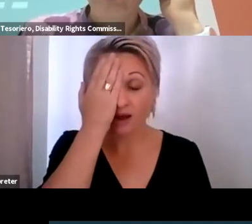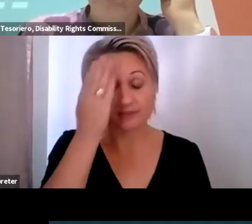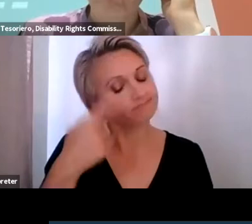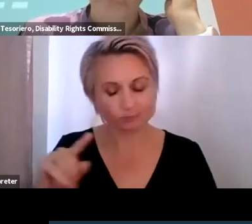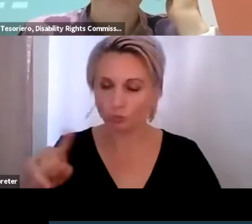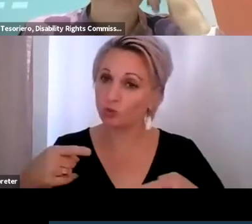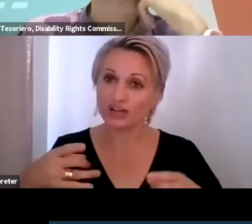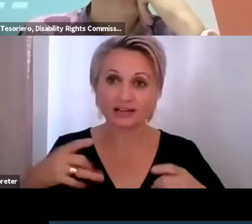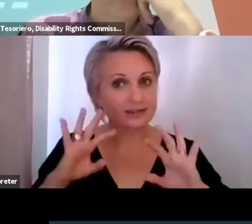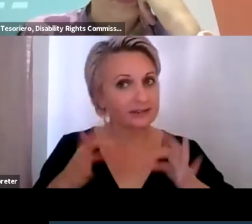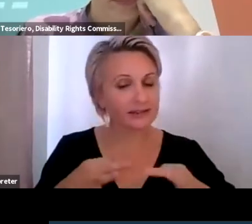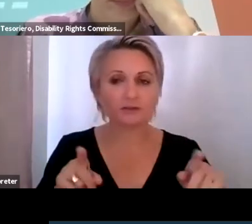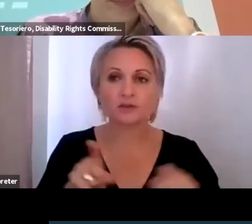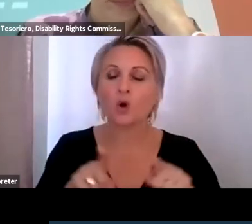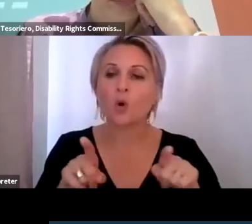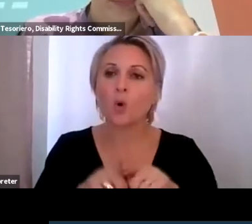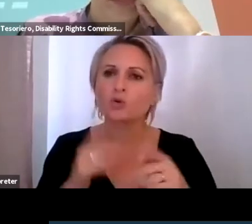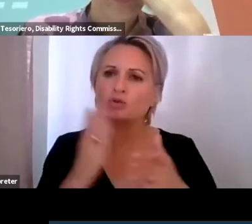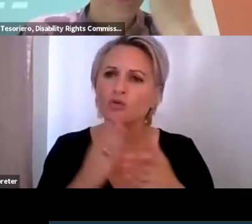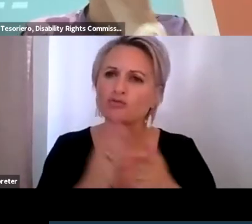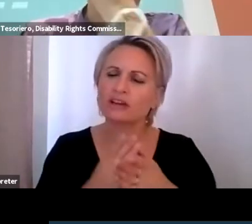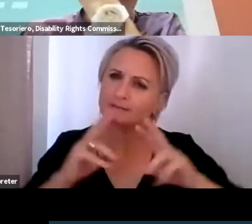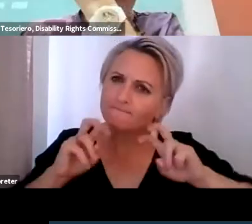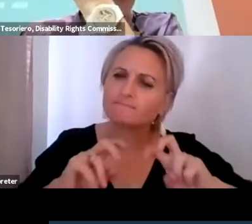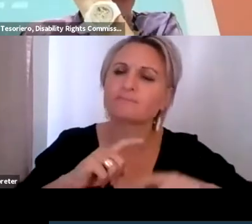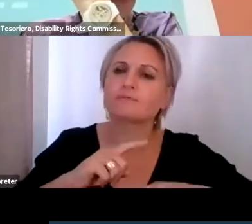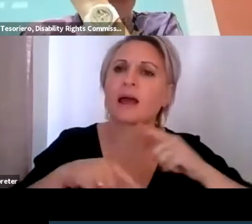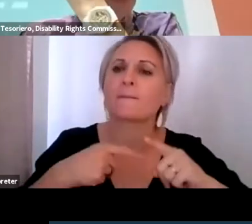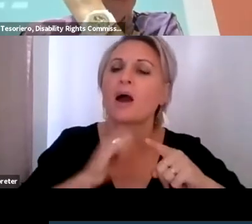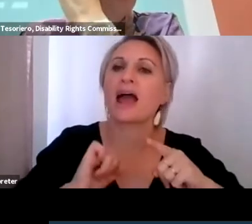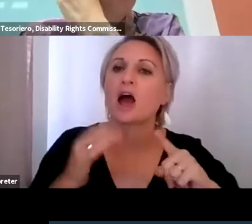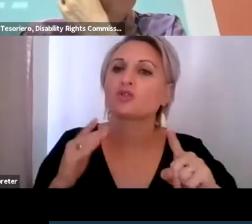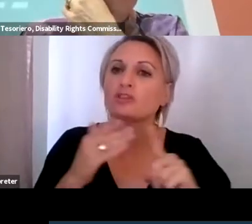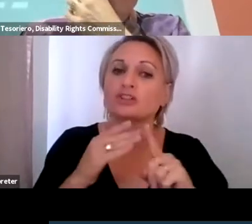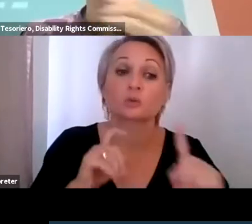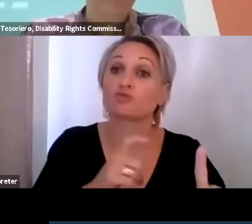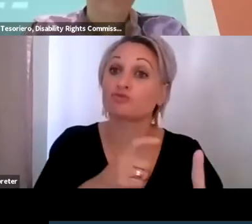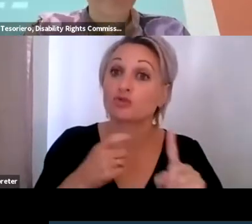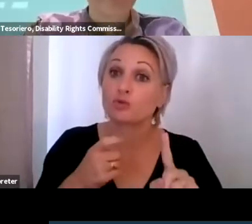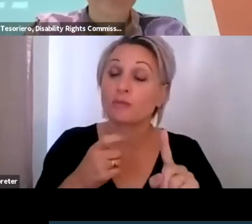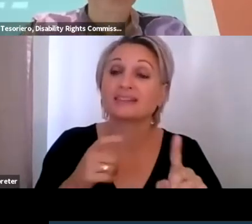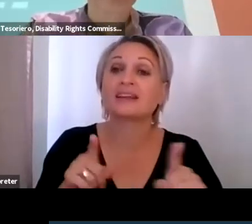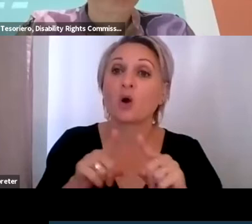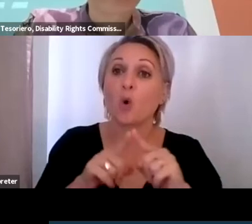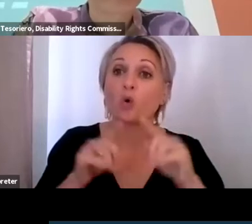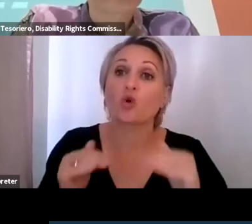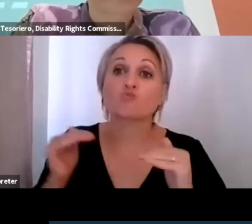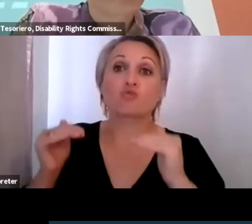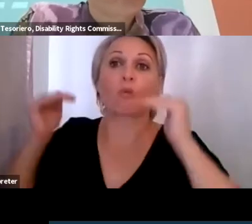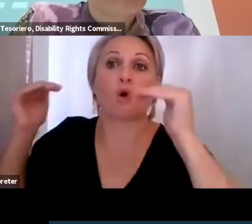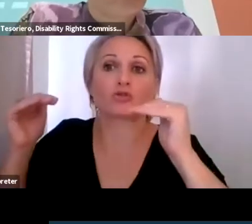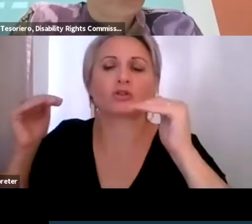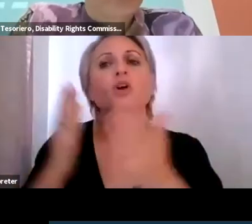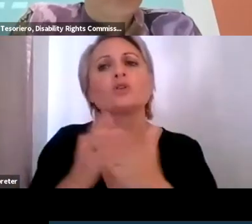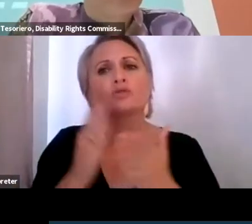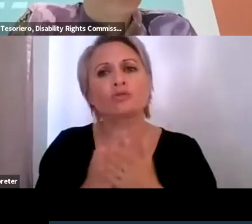sort of those key decision-making processes around recruitment and promotions to make sure there's lens. So it's really speaking